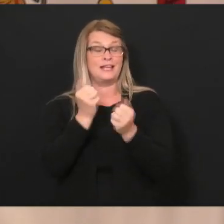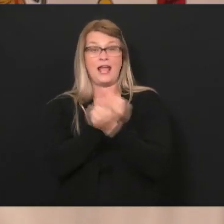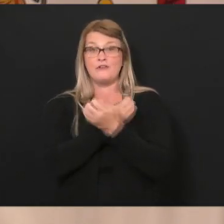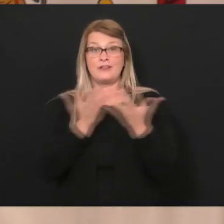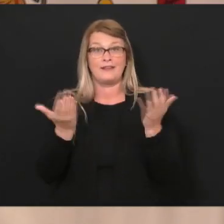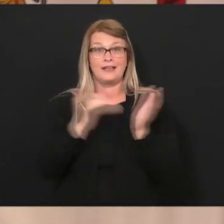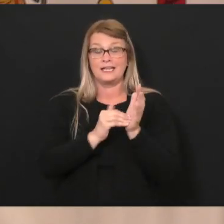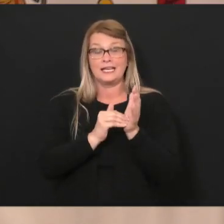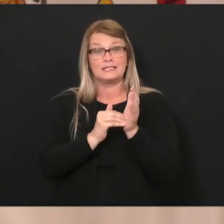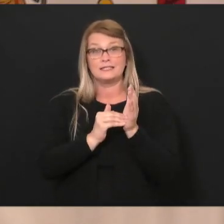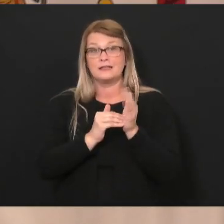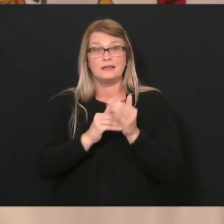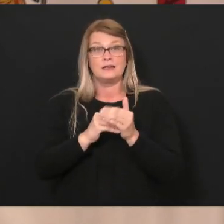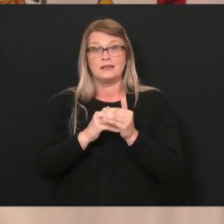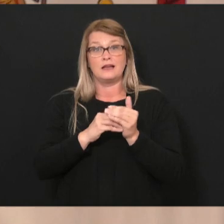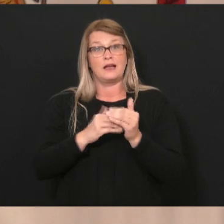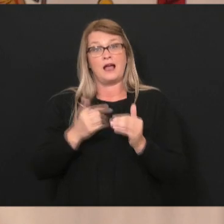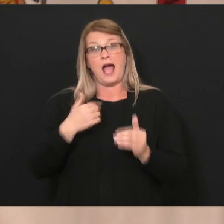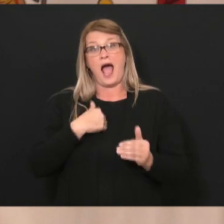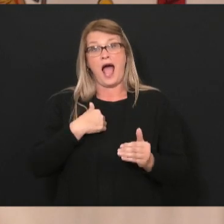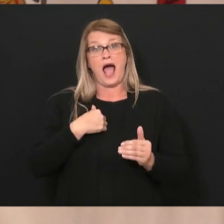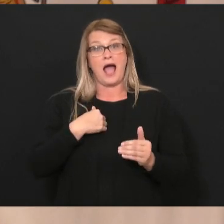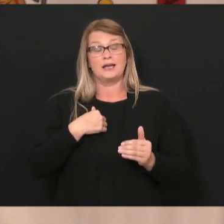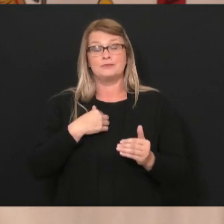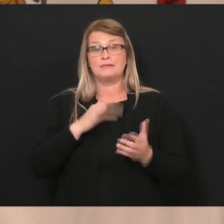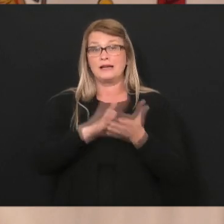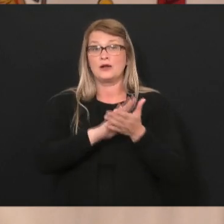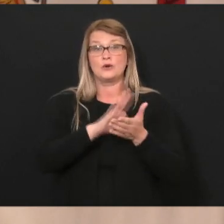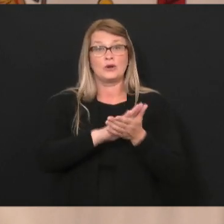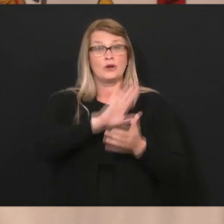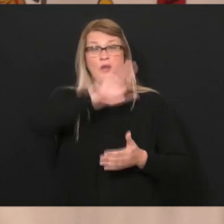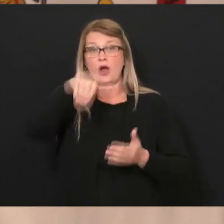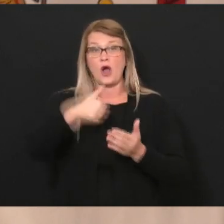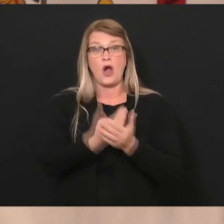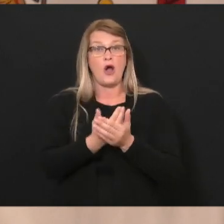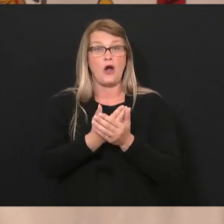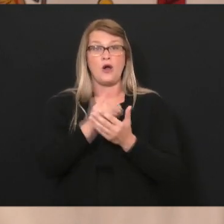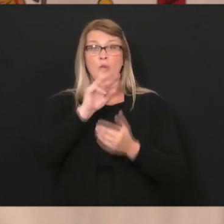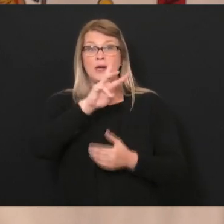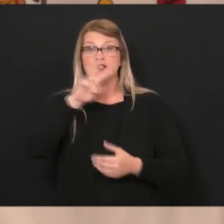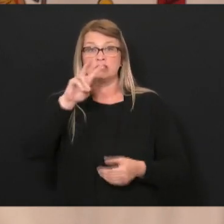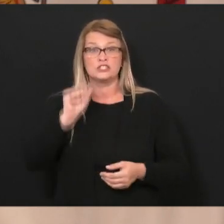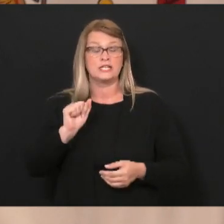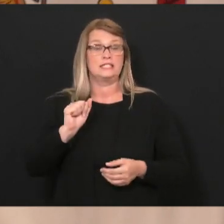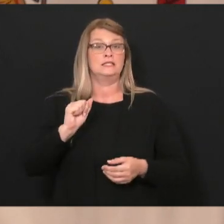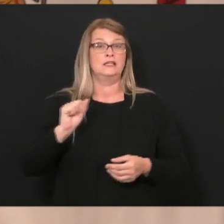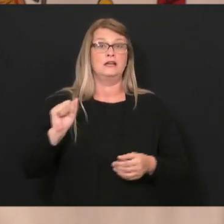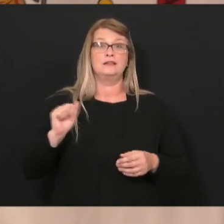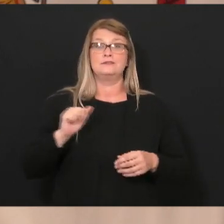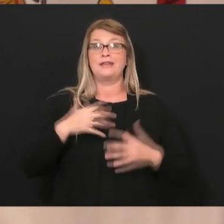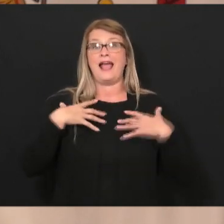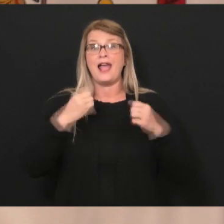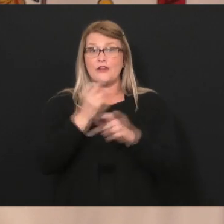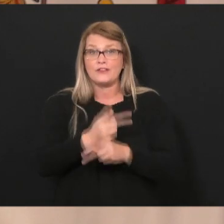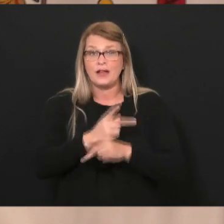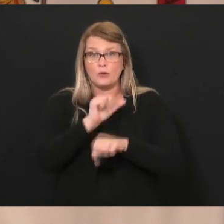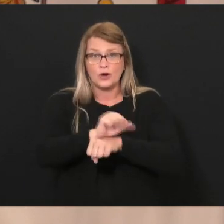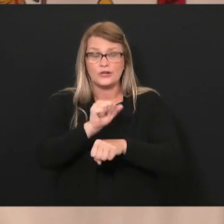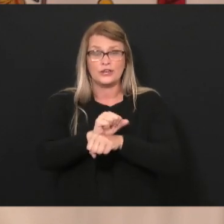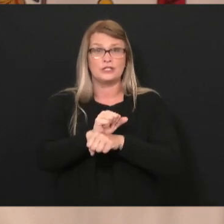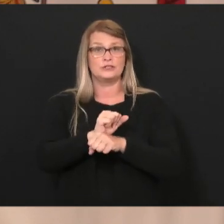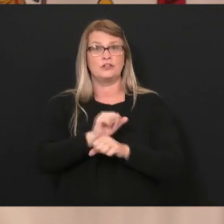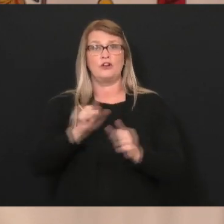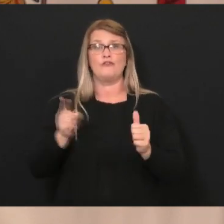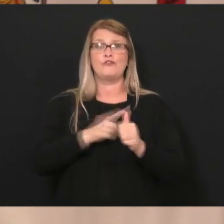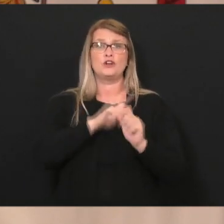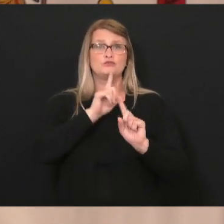First and foremost, you know, I salute all West Virginians, especially our healthcare workers, our first responders, for the great work that they're